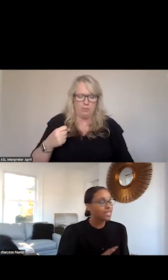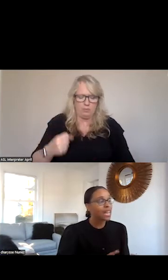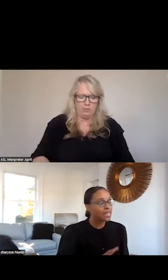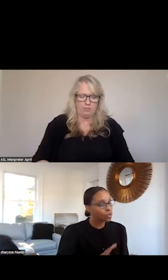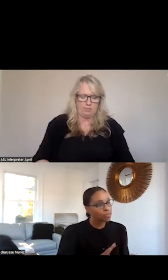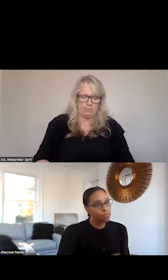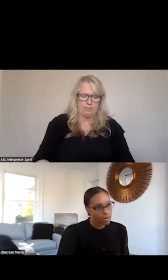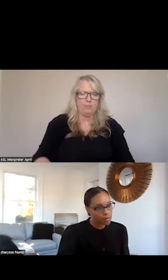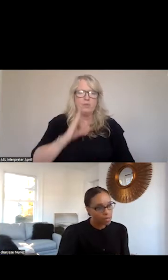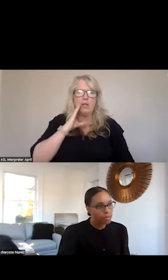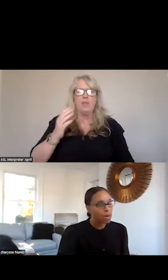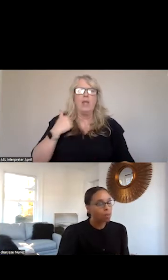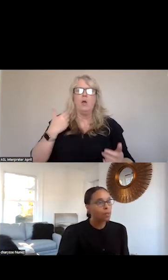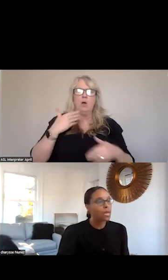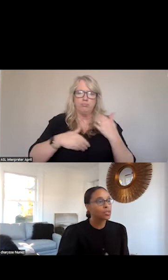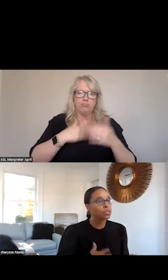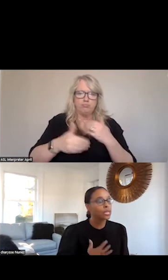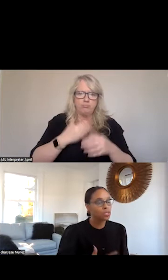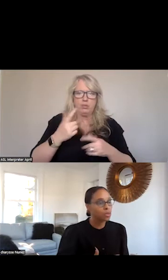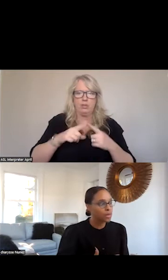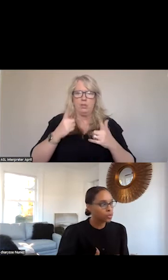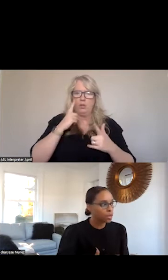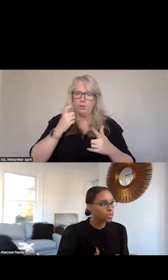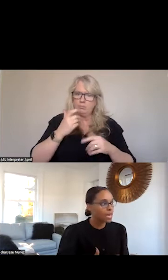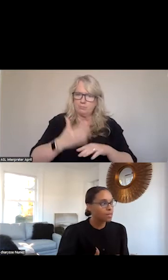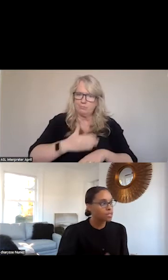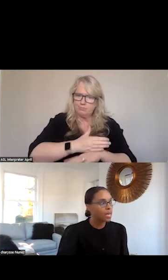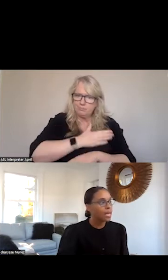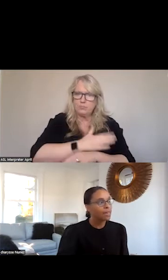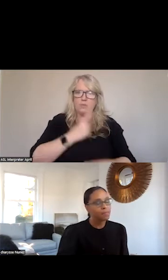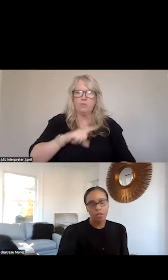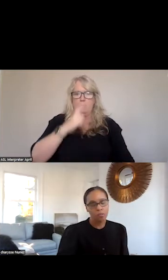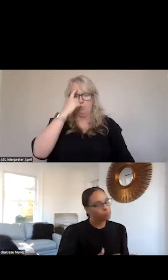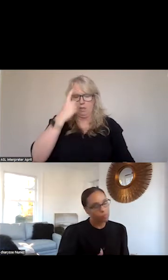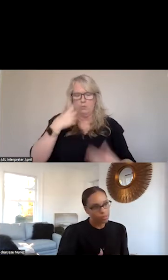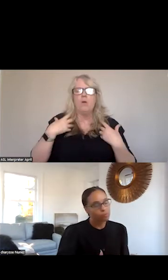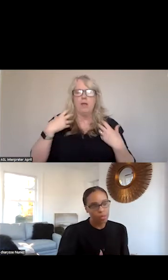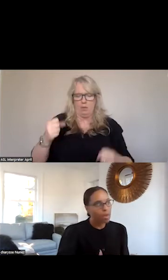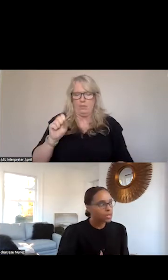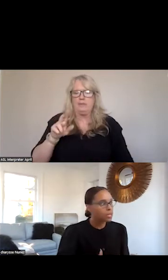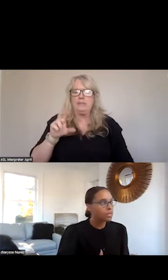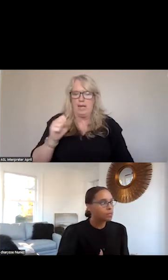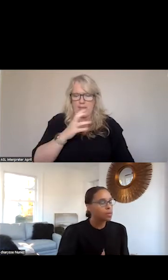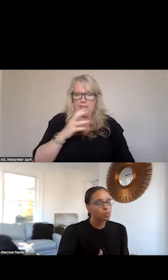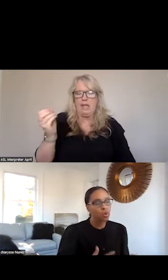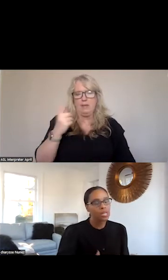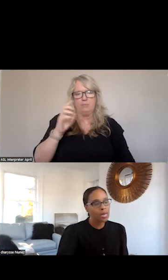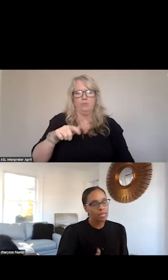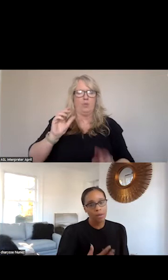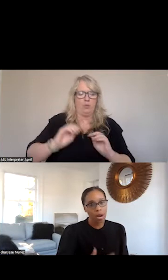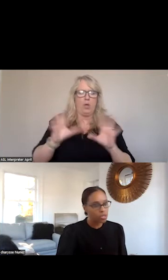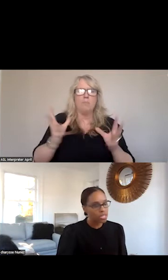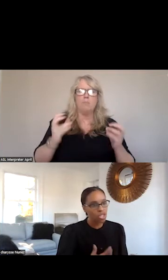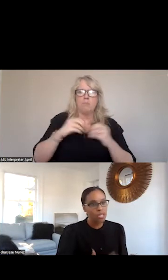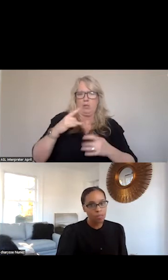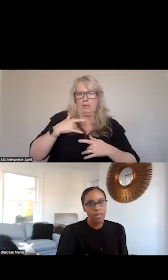they're gliding or thriving as it relates to their mental health status, and they're obviously much more inclined to